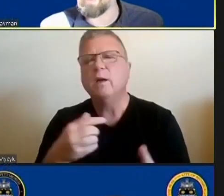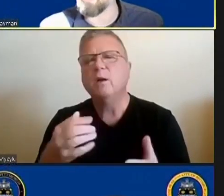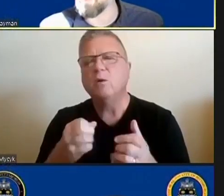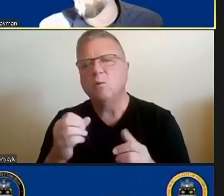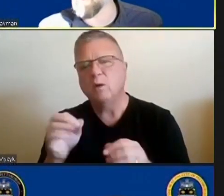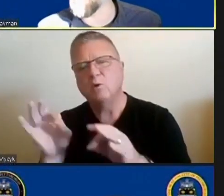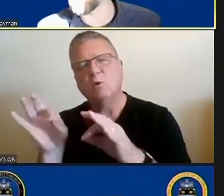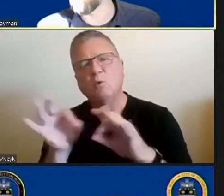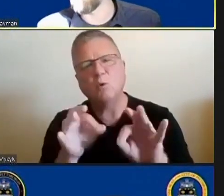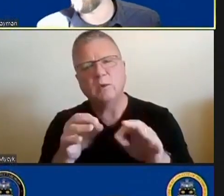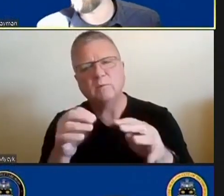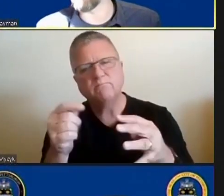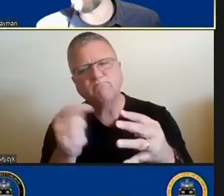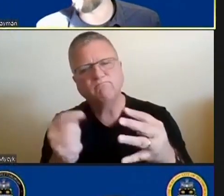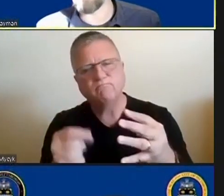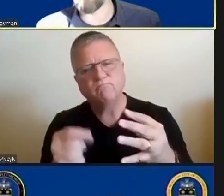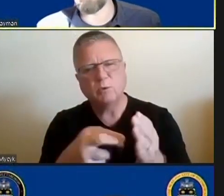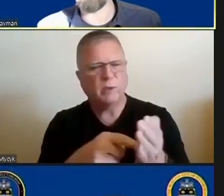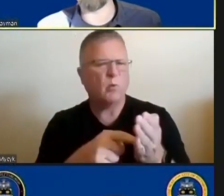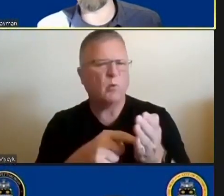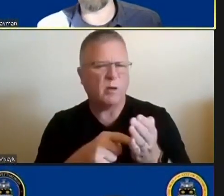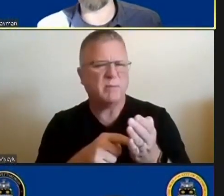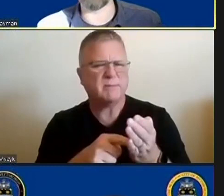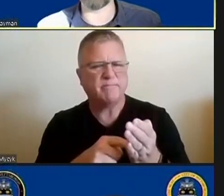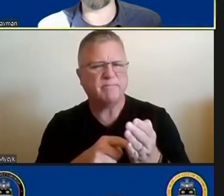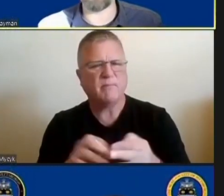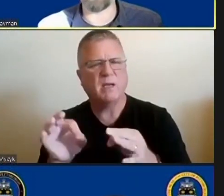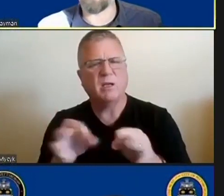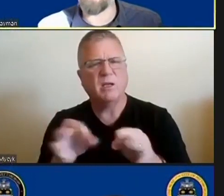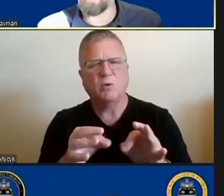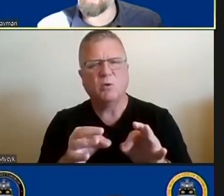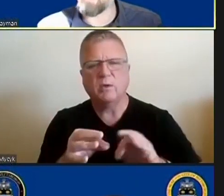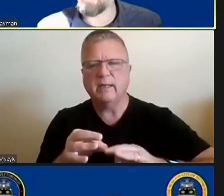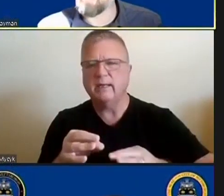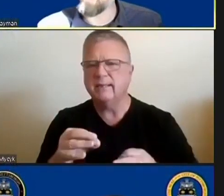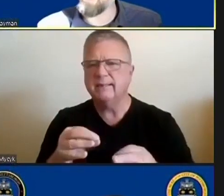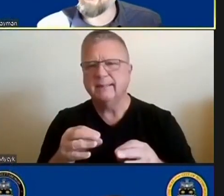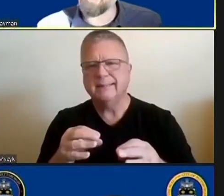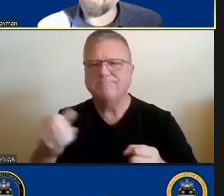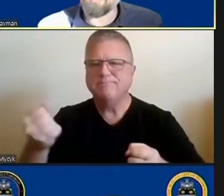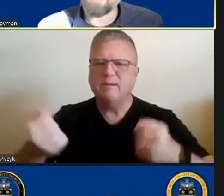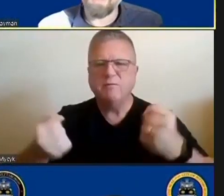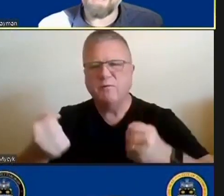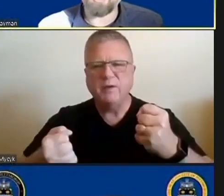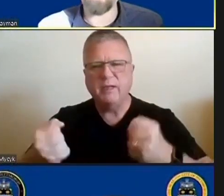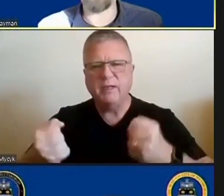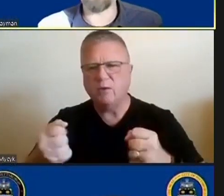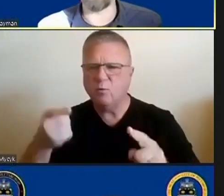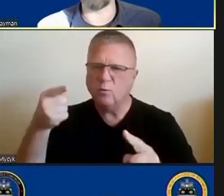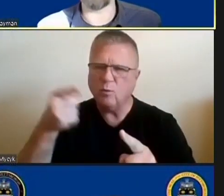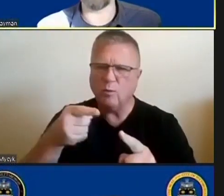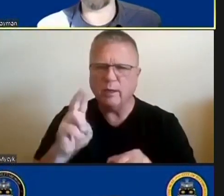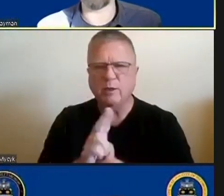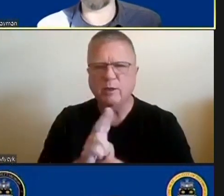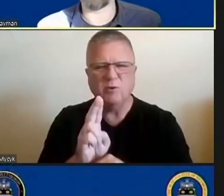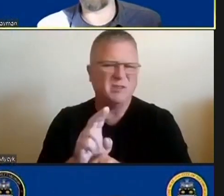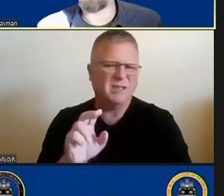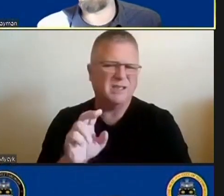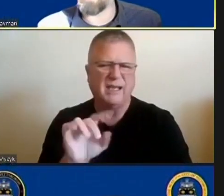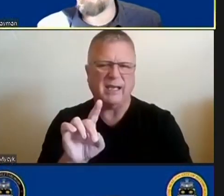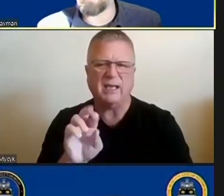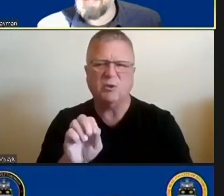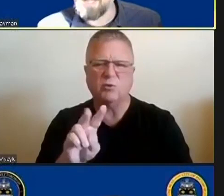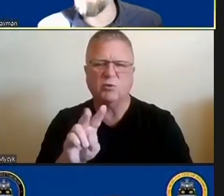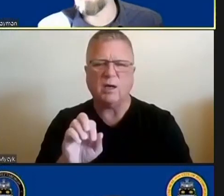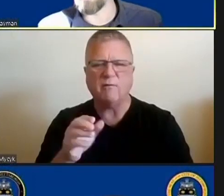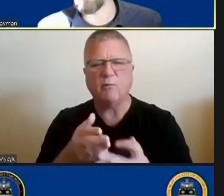those requirements, look at where a purely vehicle-oriented use like a drive-through could be permitted